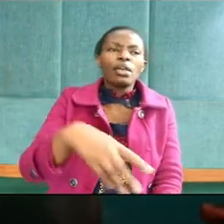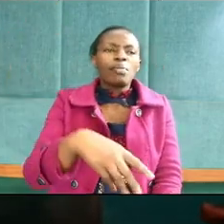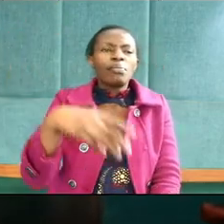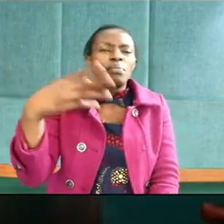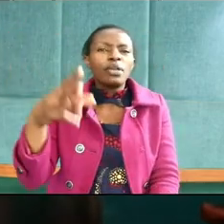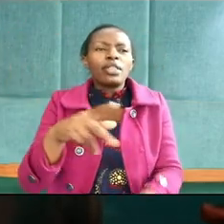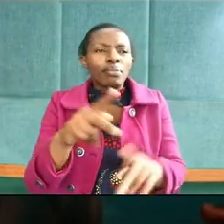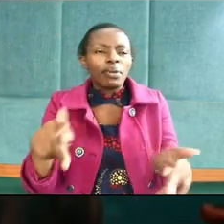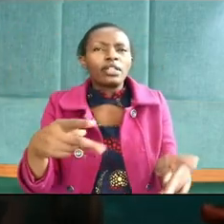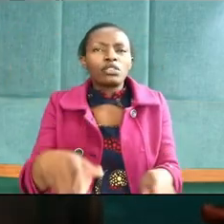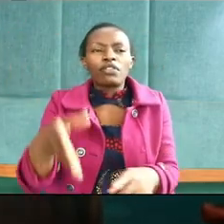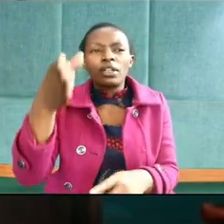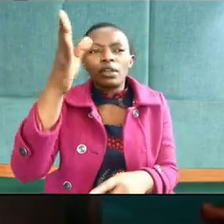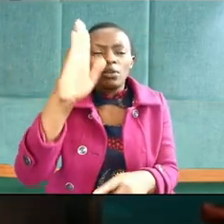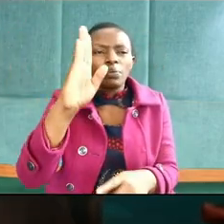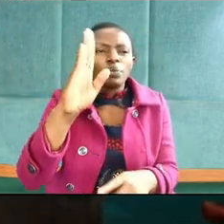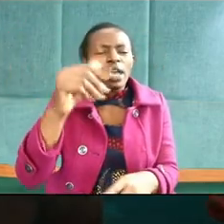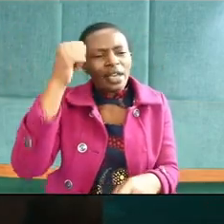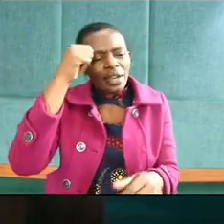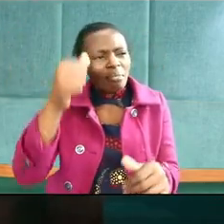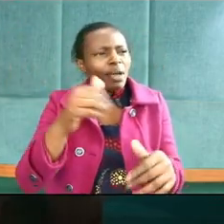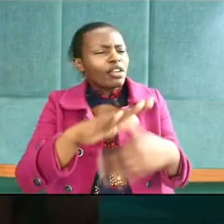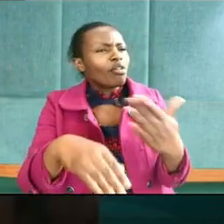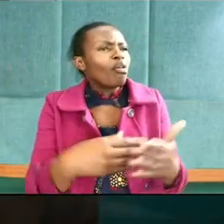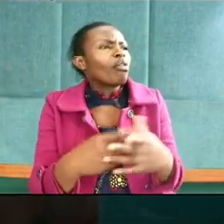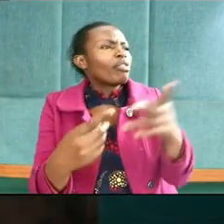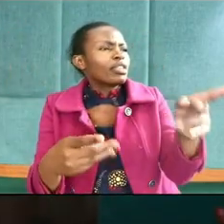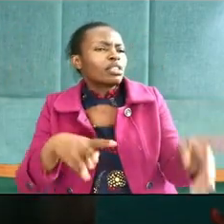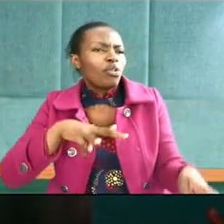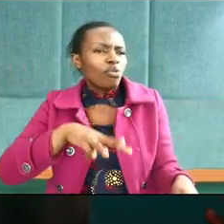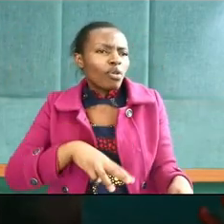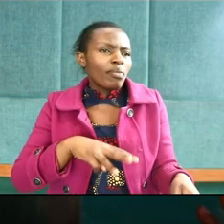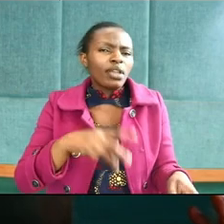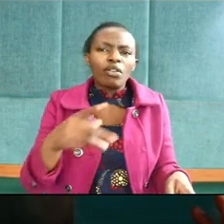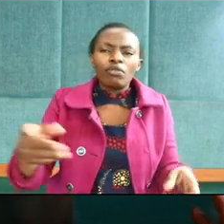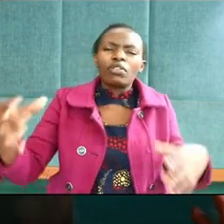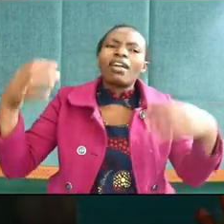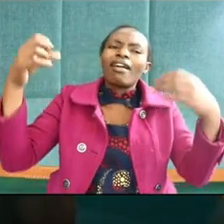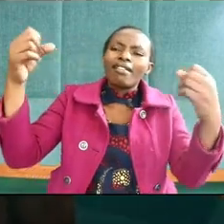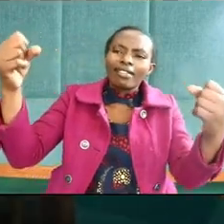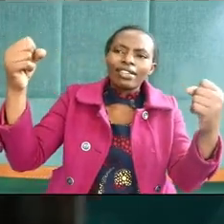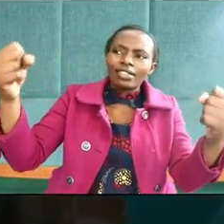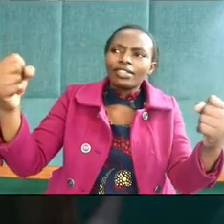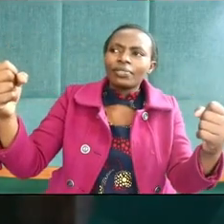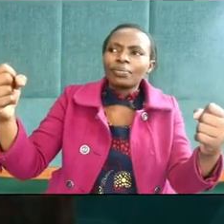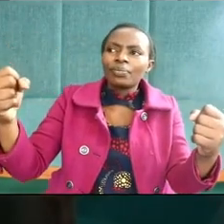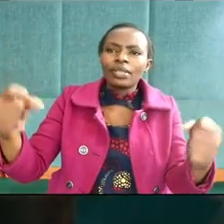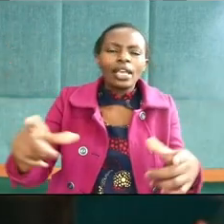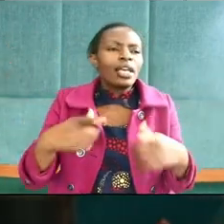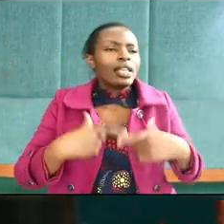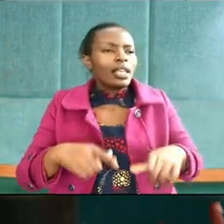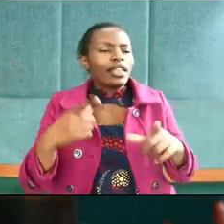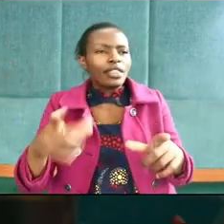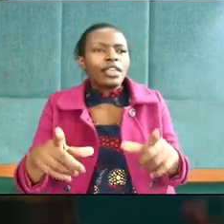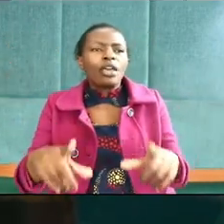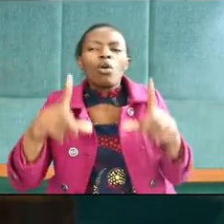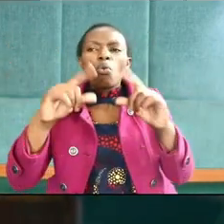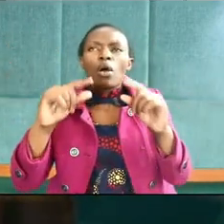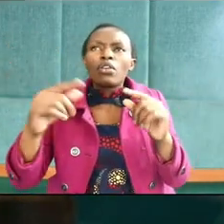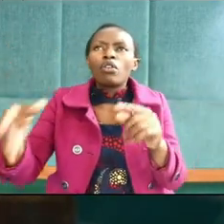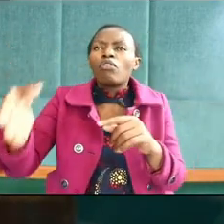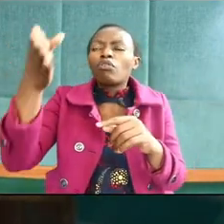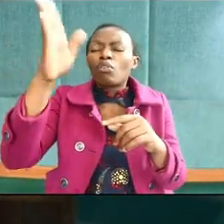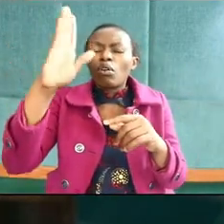am. I want to remind a woman in this place, arise, woman of courage. Let the whispering of God's